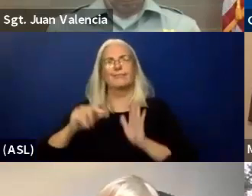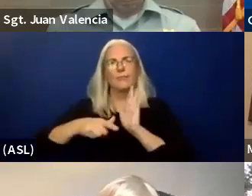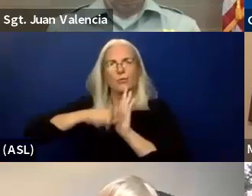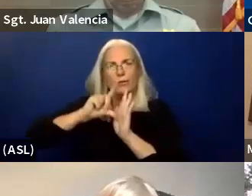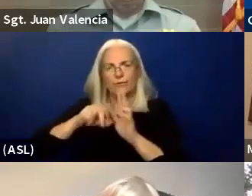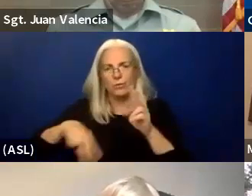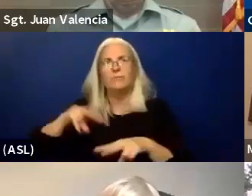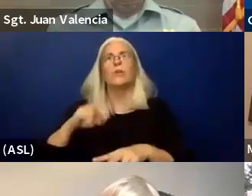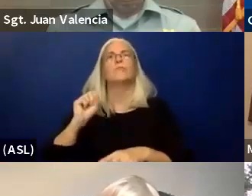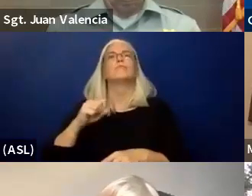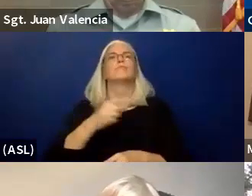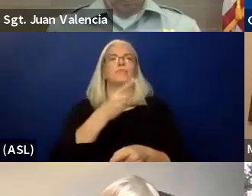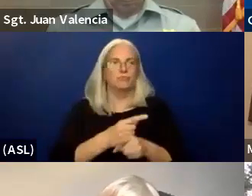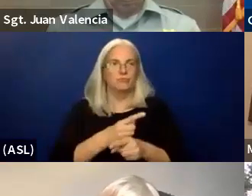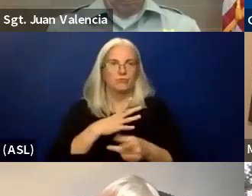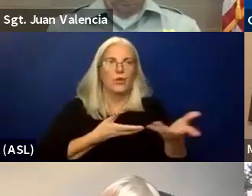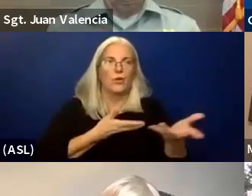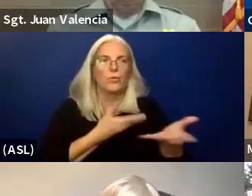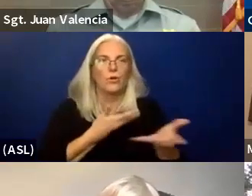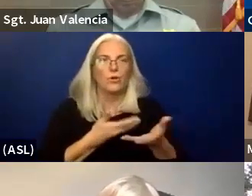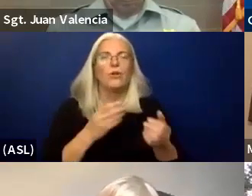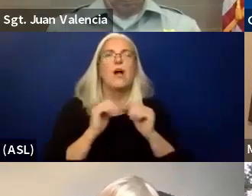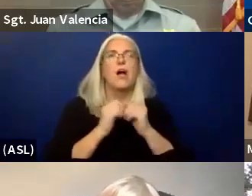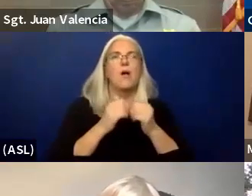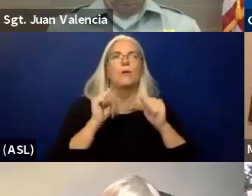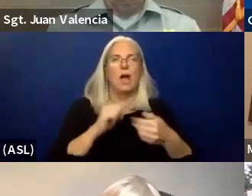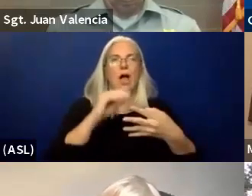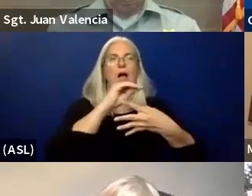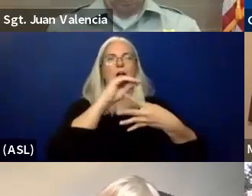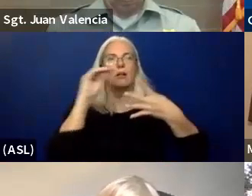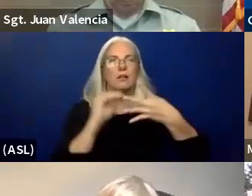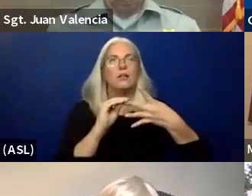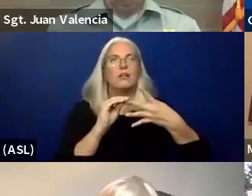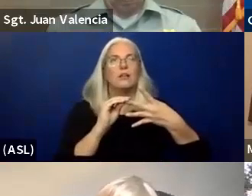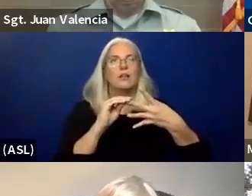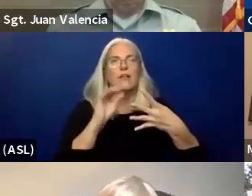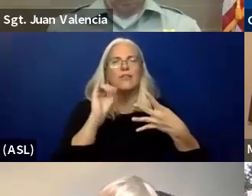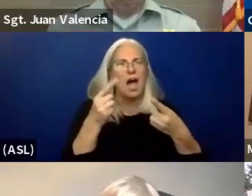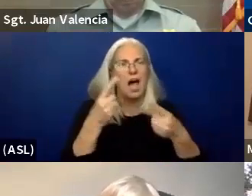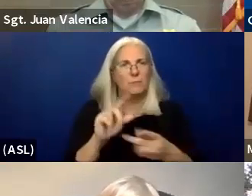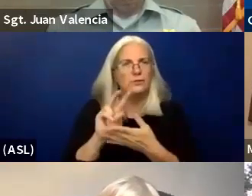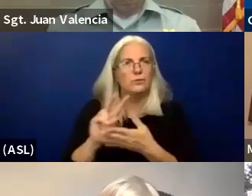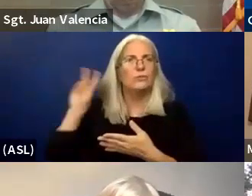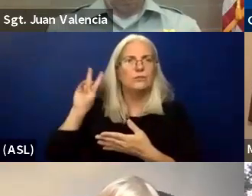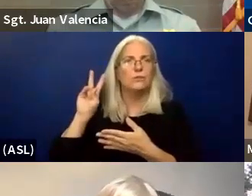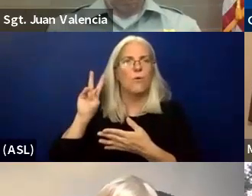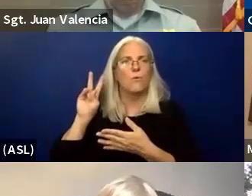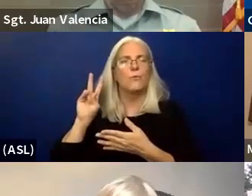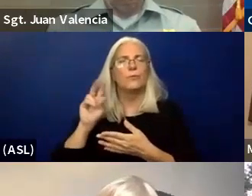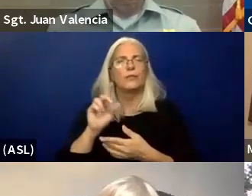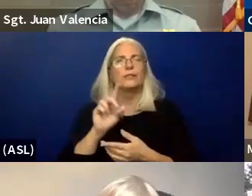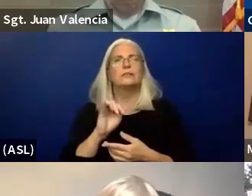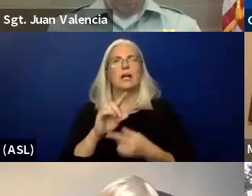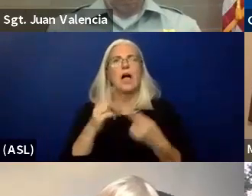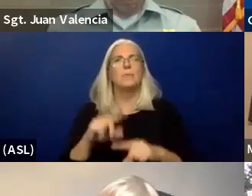to move from purple to red. And that happened about 2 weeks ago. There is constant communication between the California